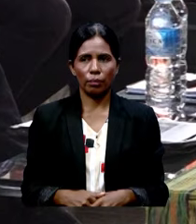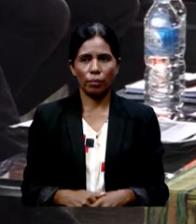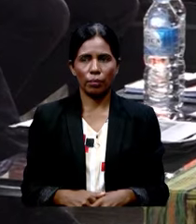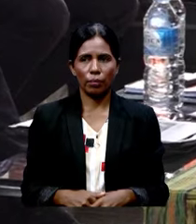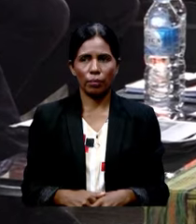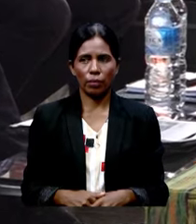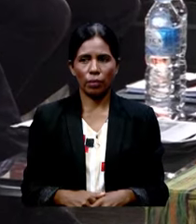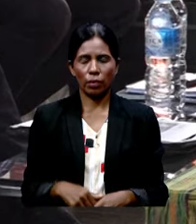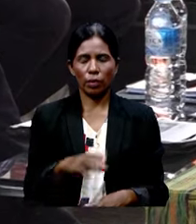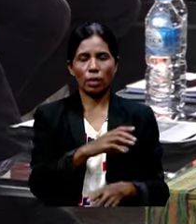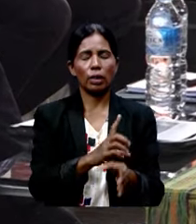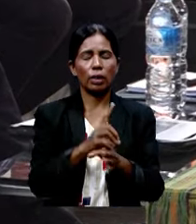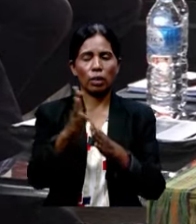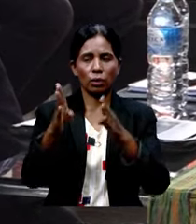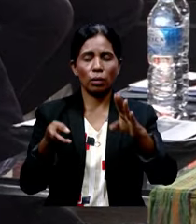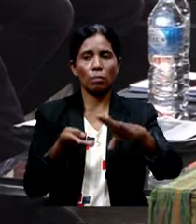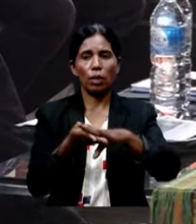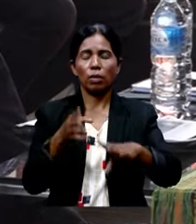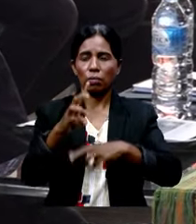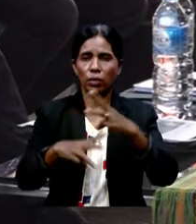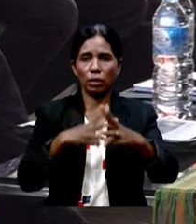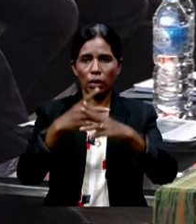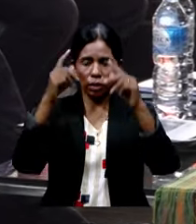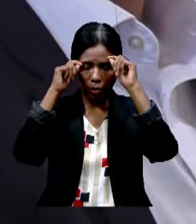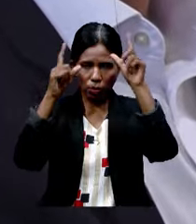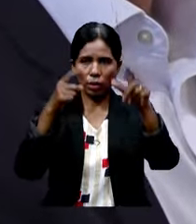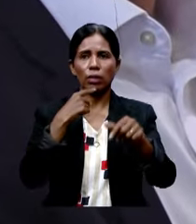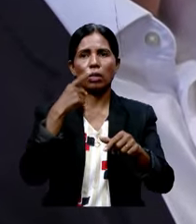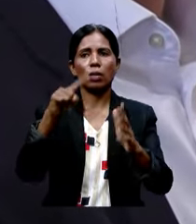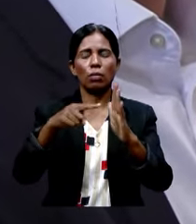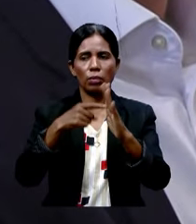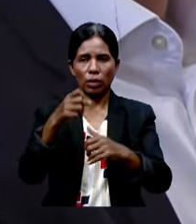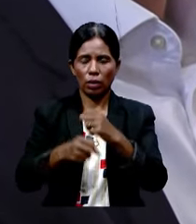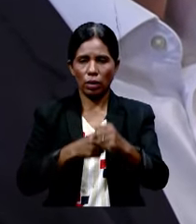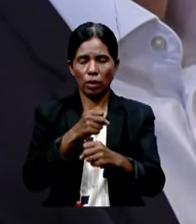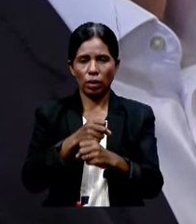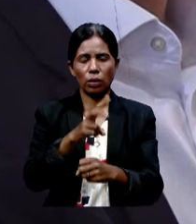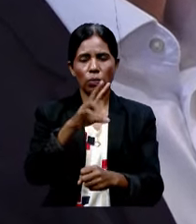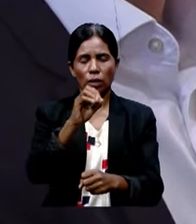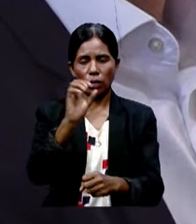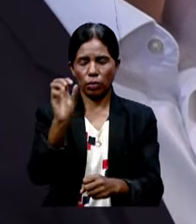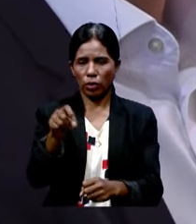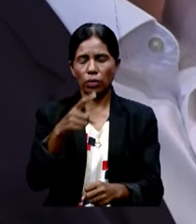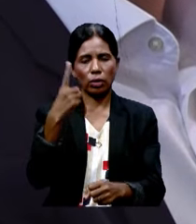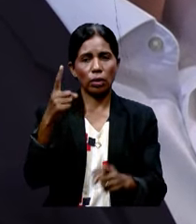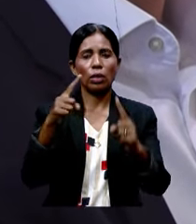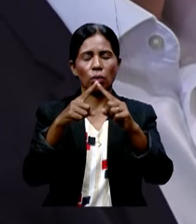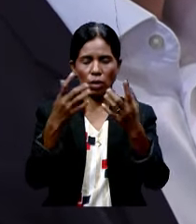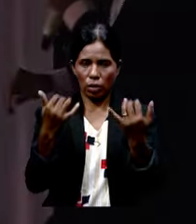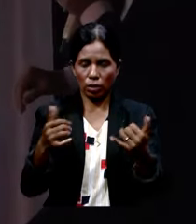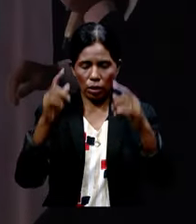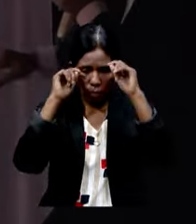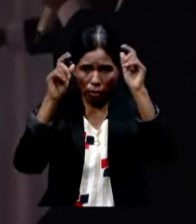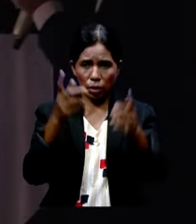Country representative Banku Mundial Timor-Leste hateten hahu husi tinarihun rua sanu esenida to agora Timor-Leste empresta